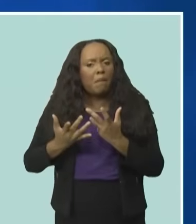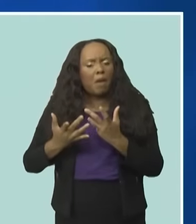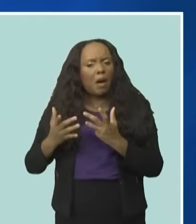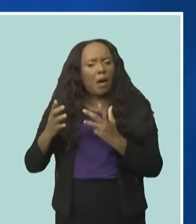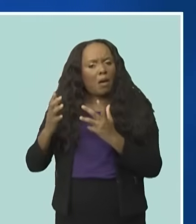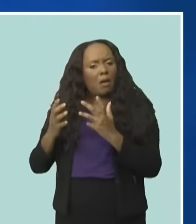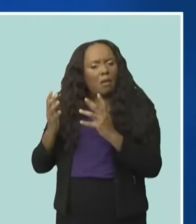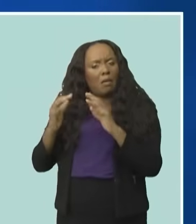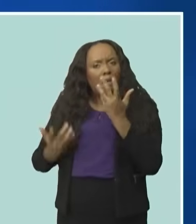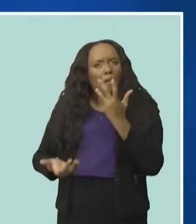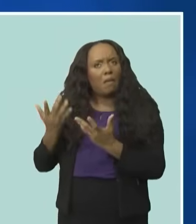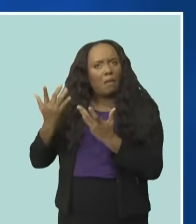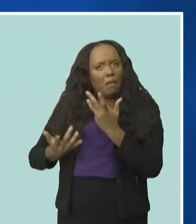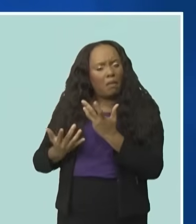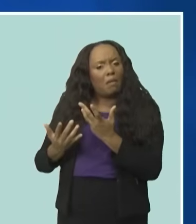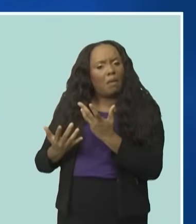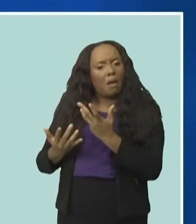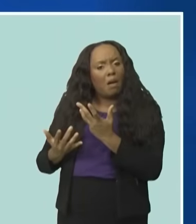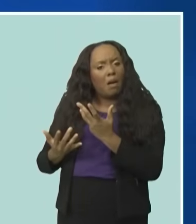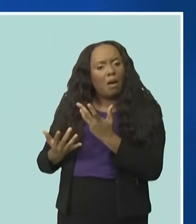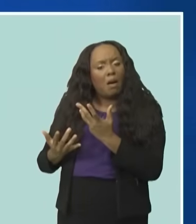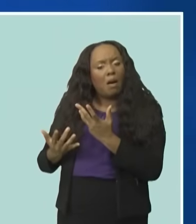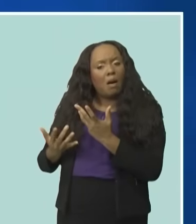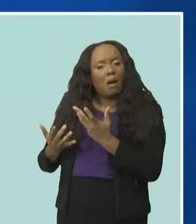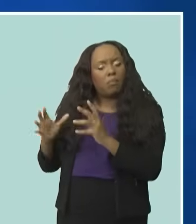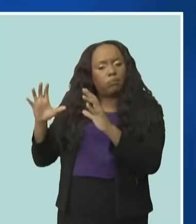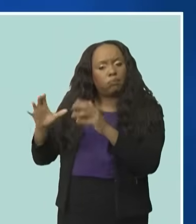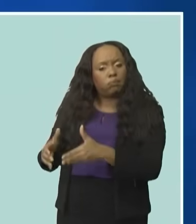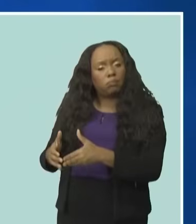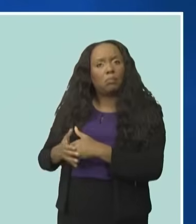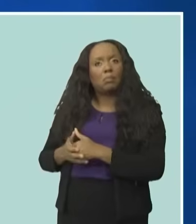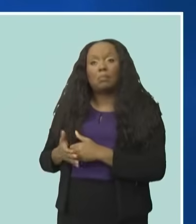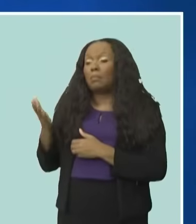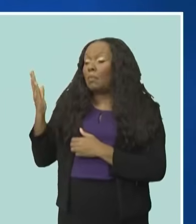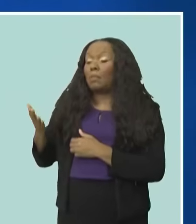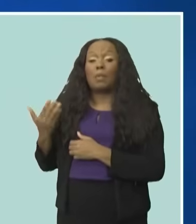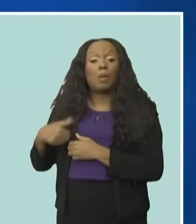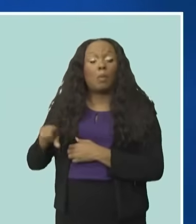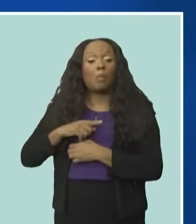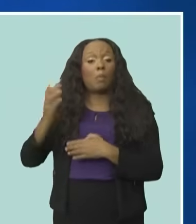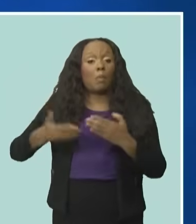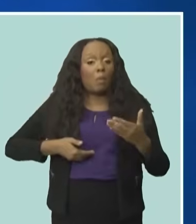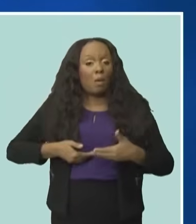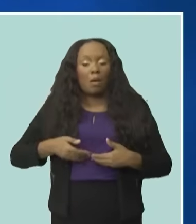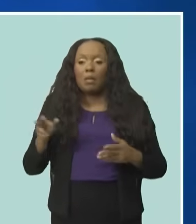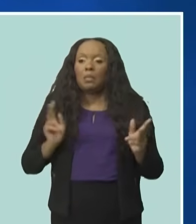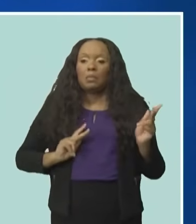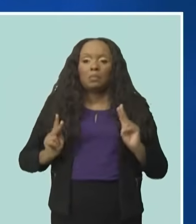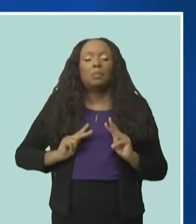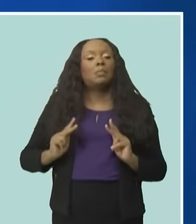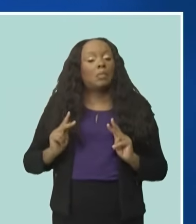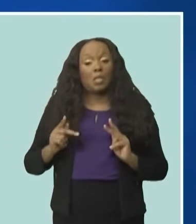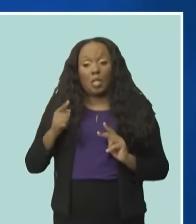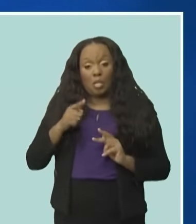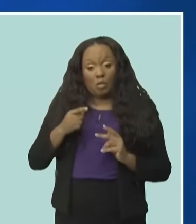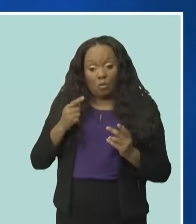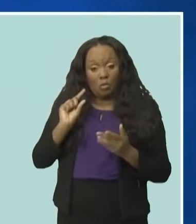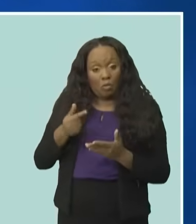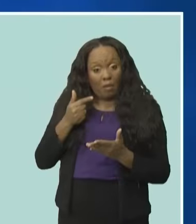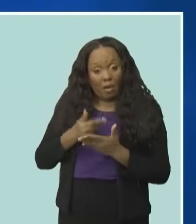In 2029, the program welcomed the senior cadet stream, giving past cadets a chance to return as mentors and advanced